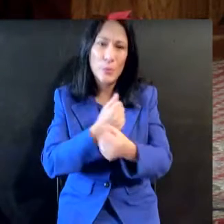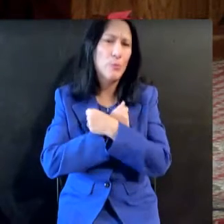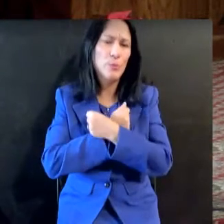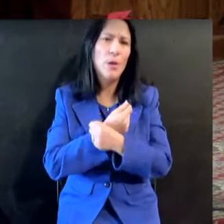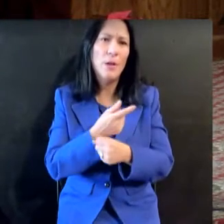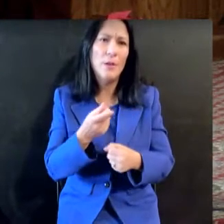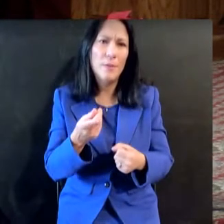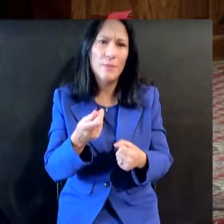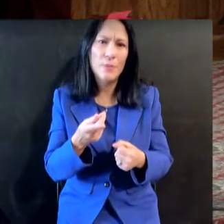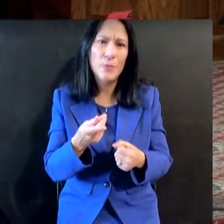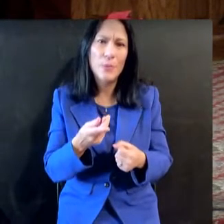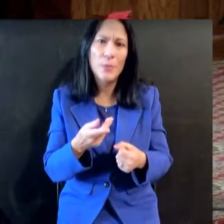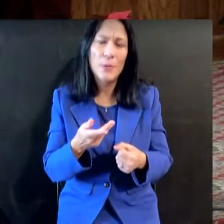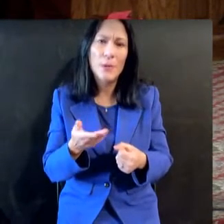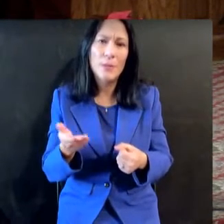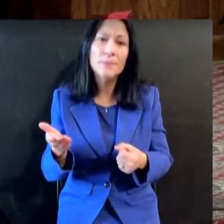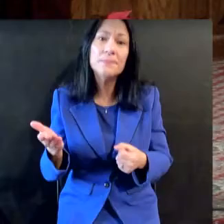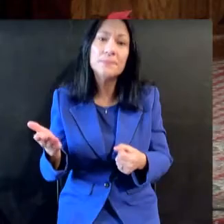back.